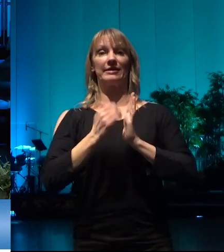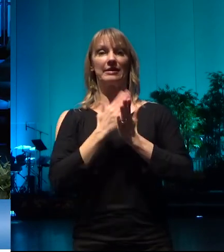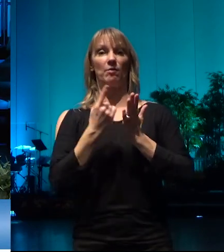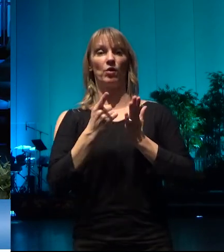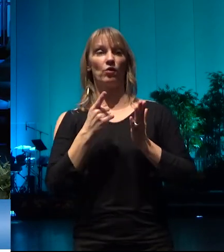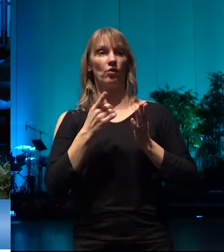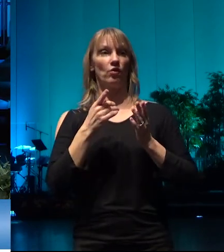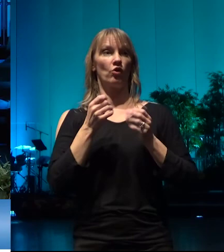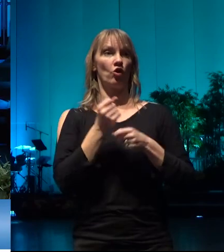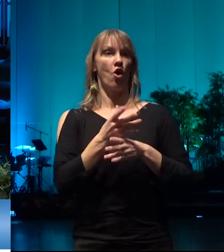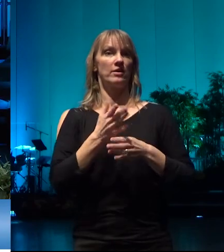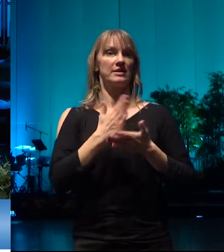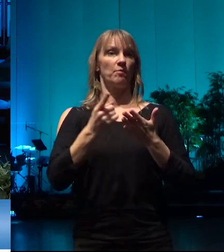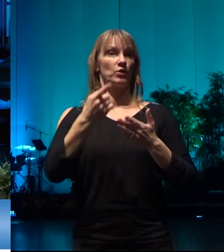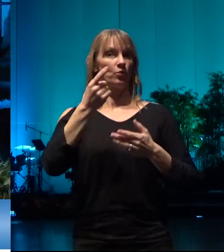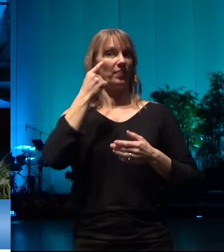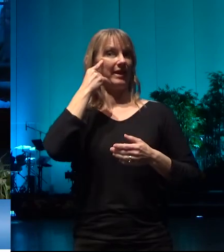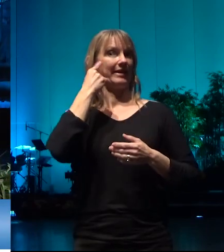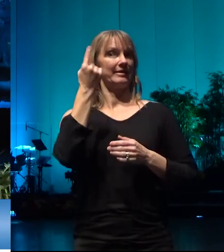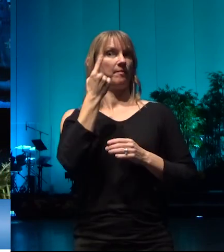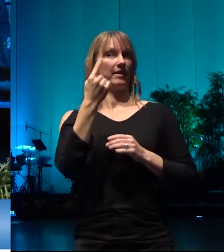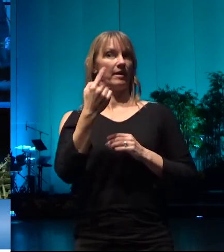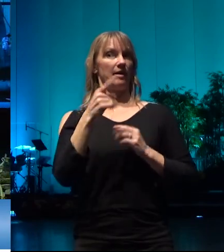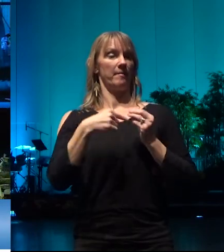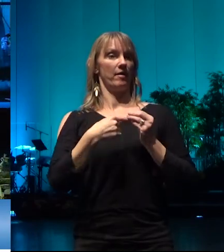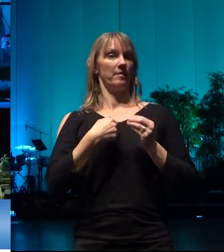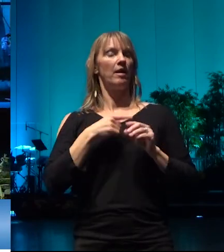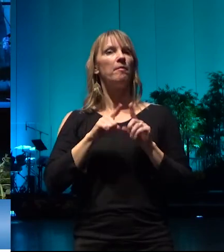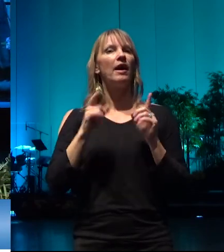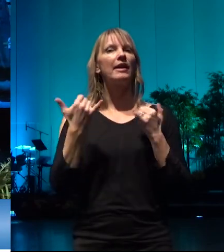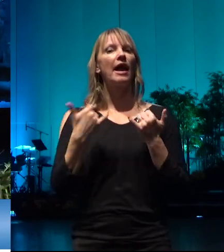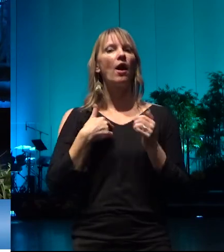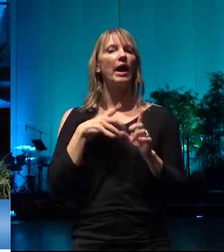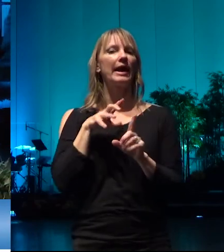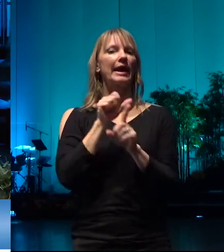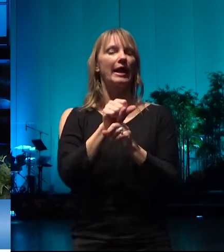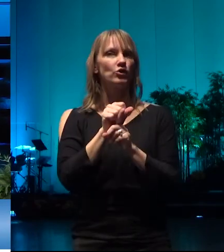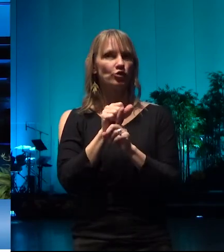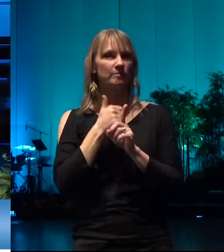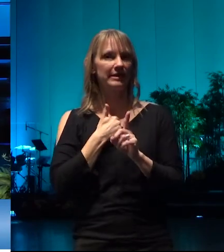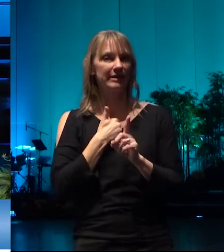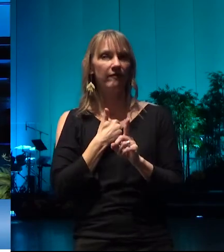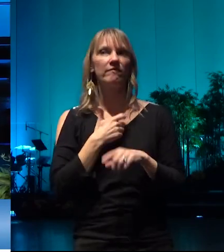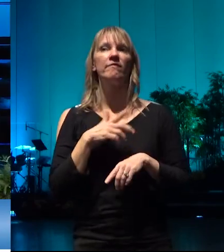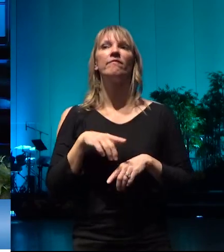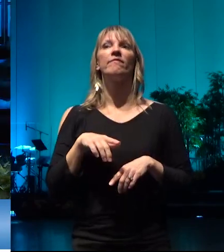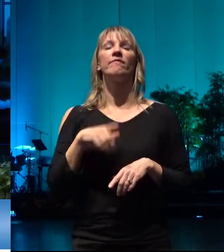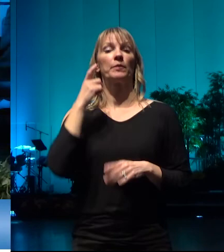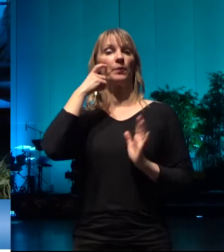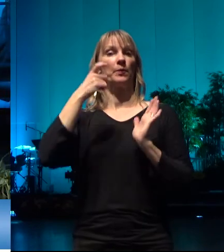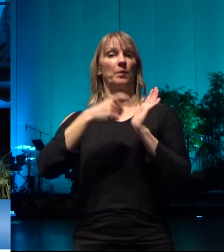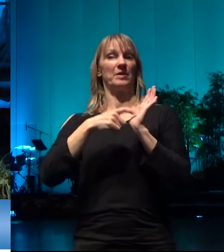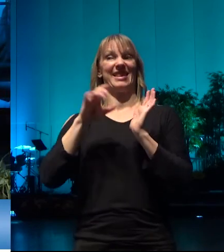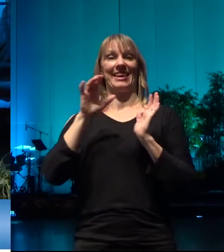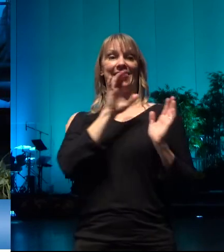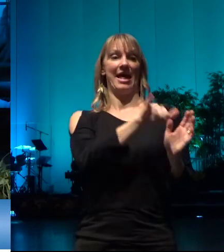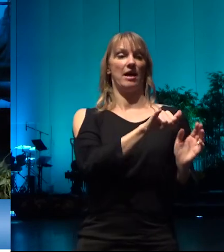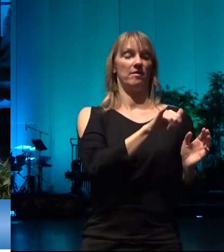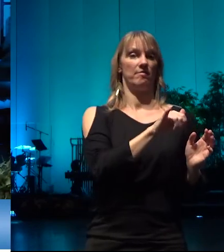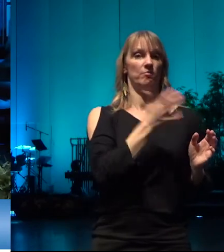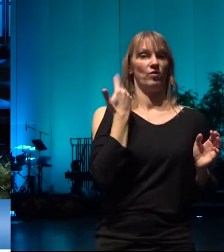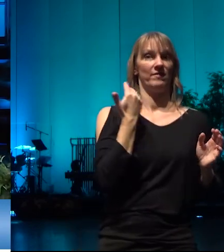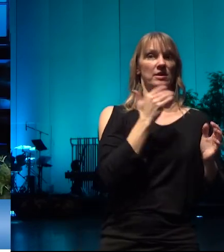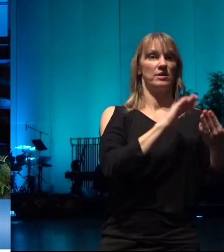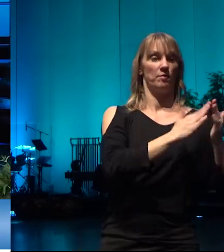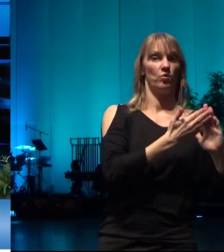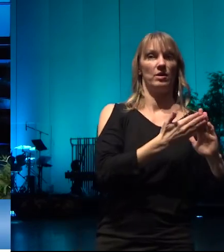someone or make someone think something about me, but I catch myself doing it now more than anything. And what I've also noticed is that in that community